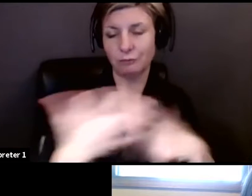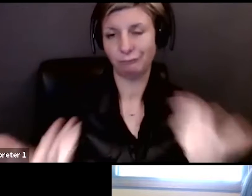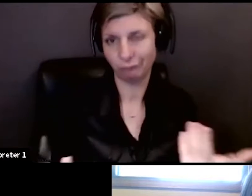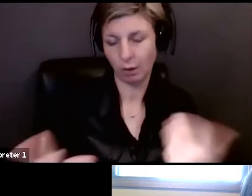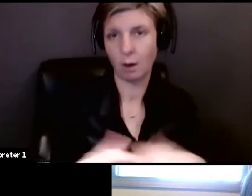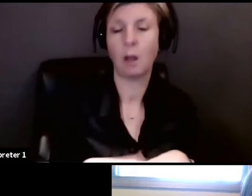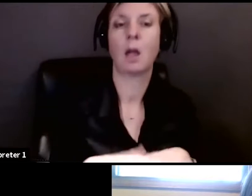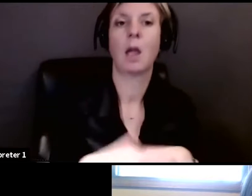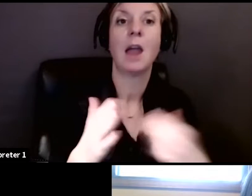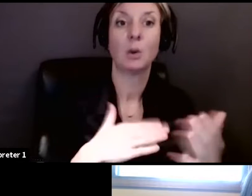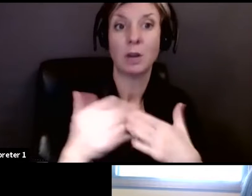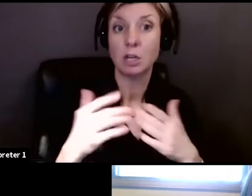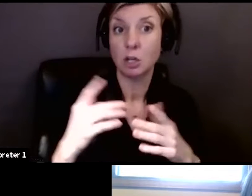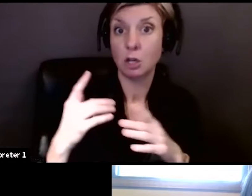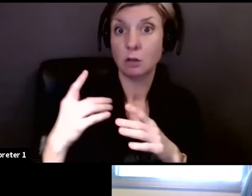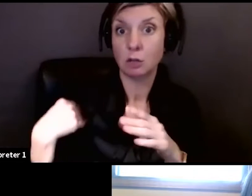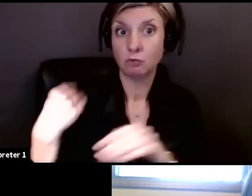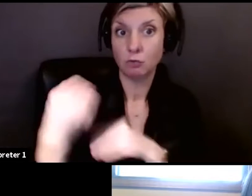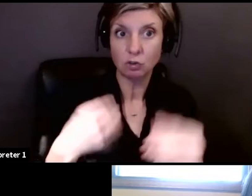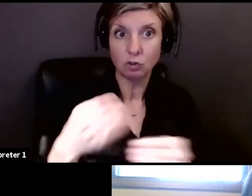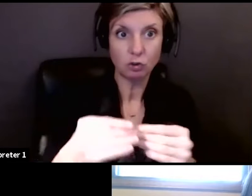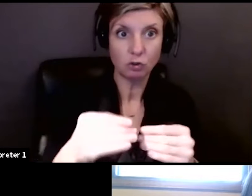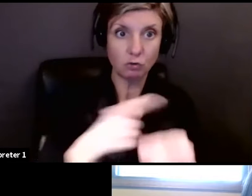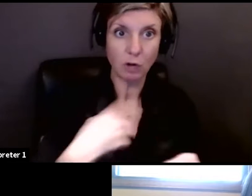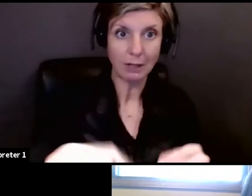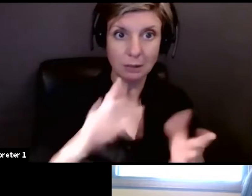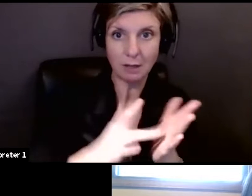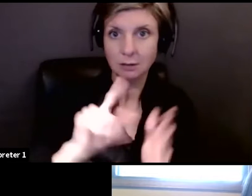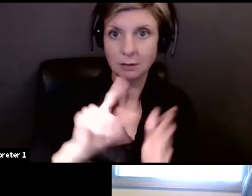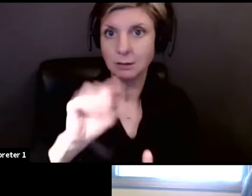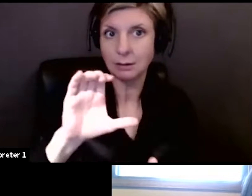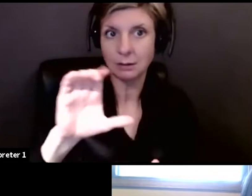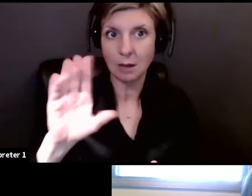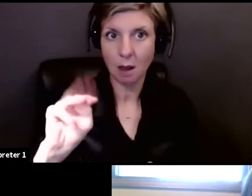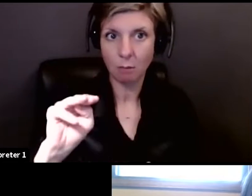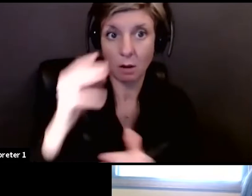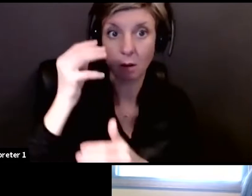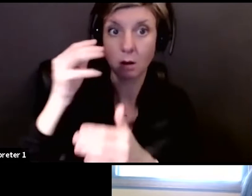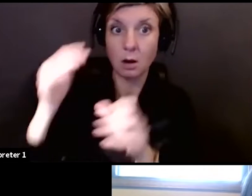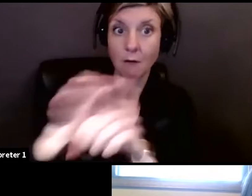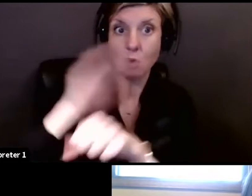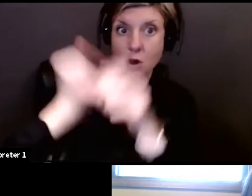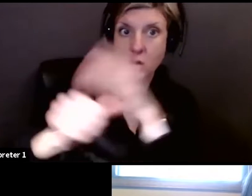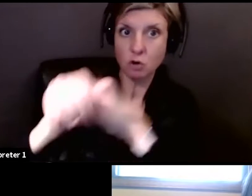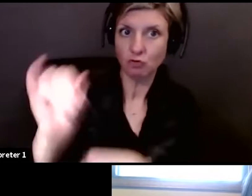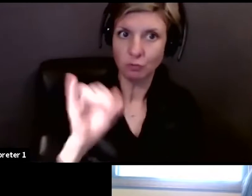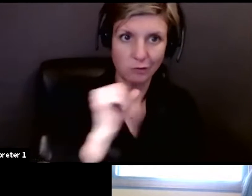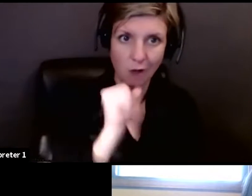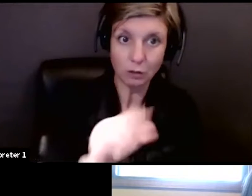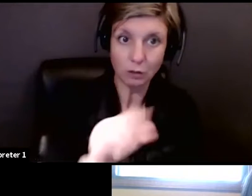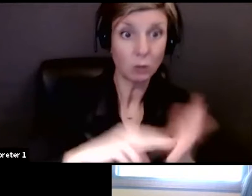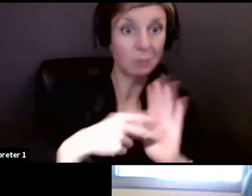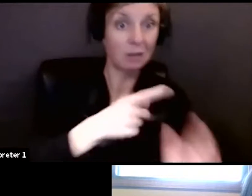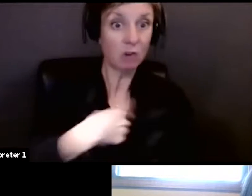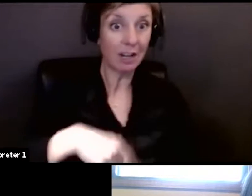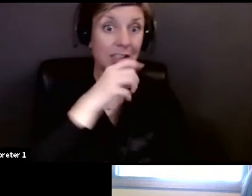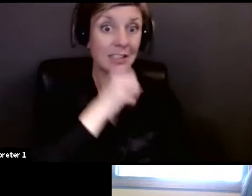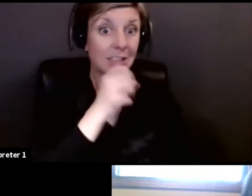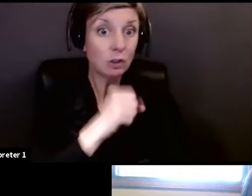insured. So a lot of Chinese seniors, a lot of people who benefit from